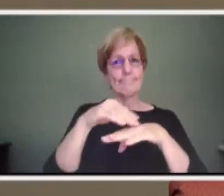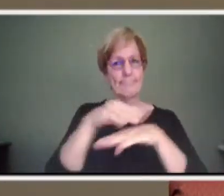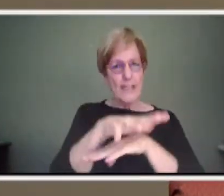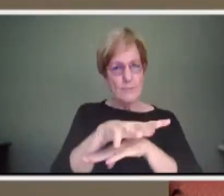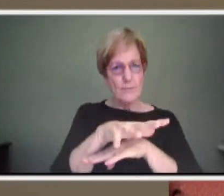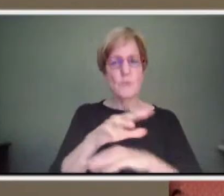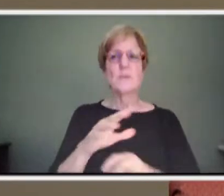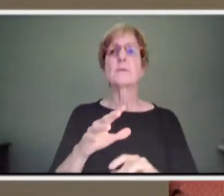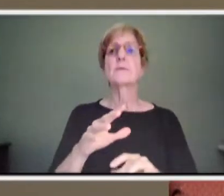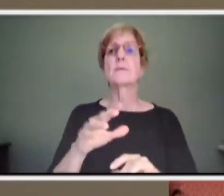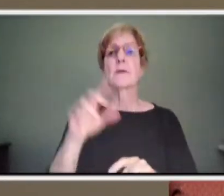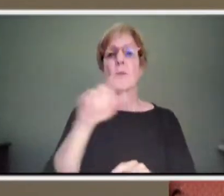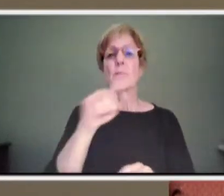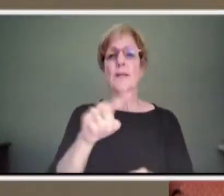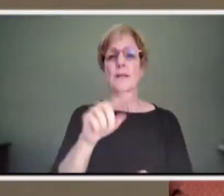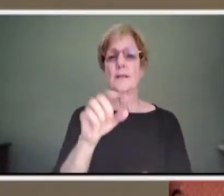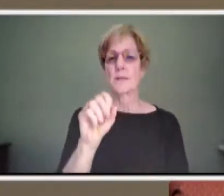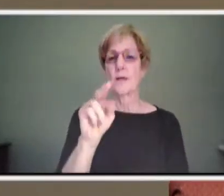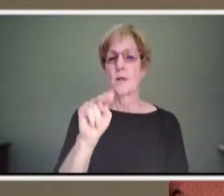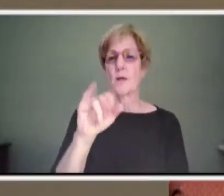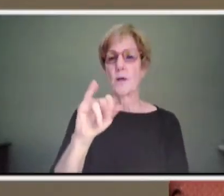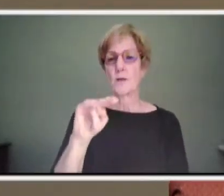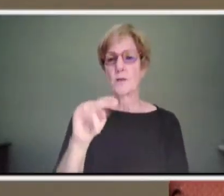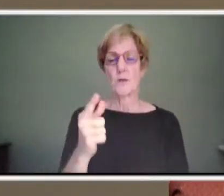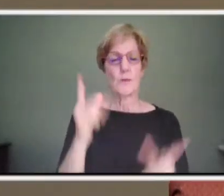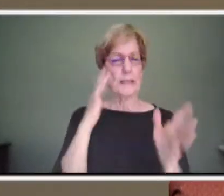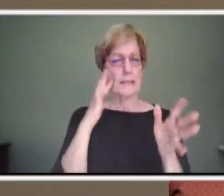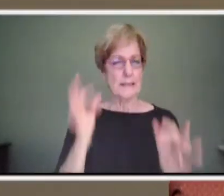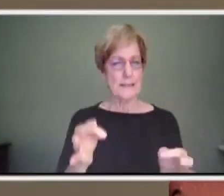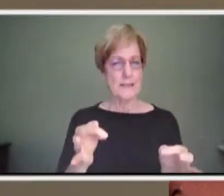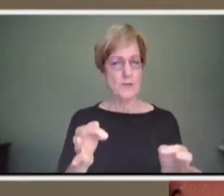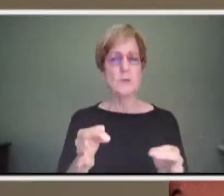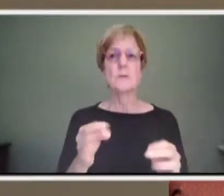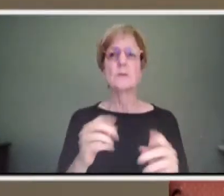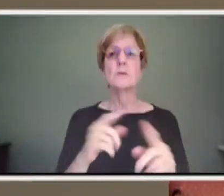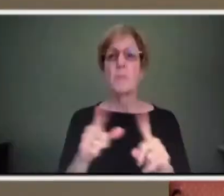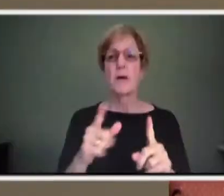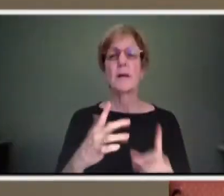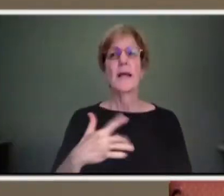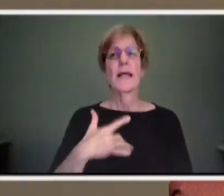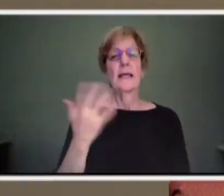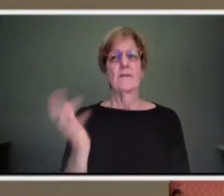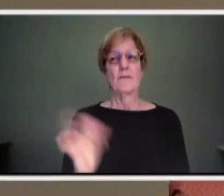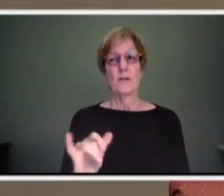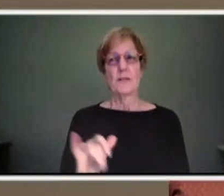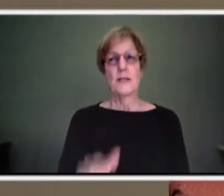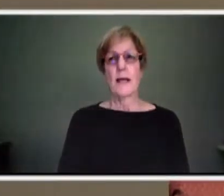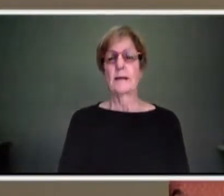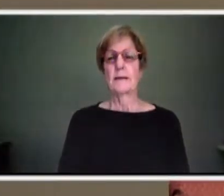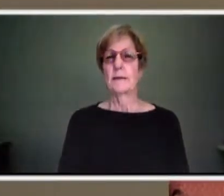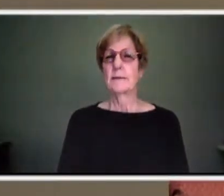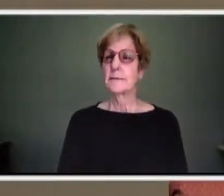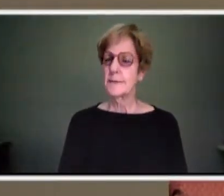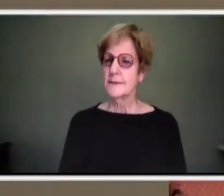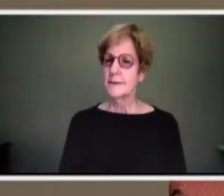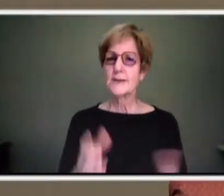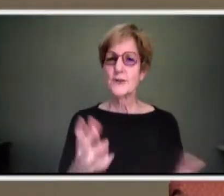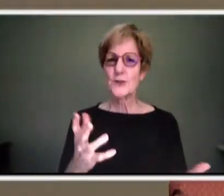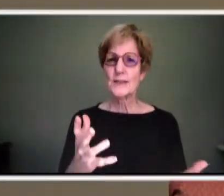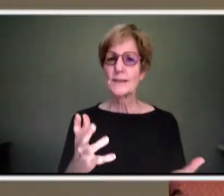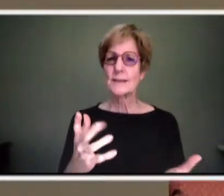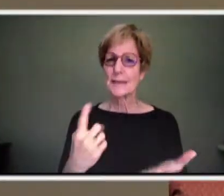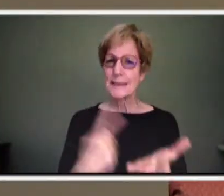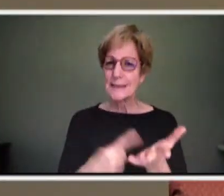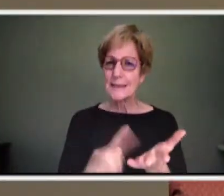zoning decisions. But again, it feels like just by listening over the